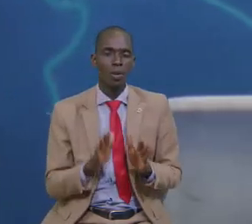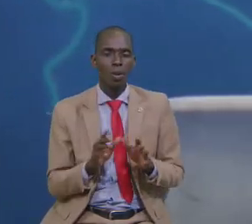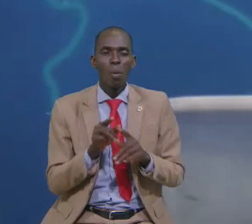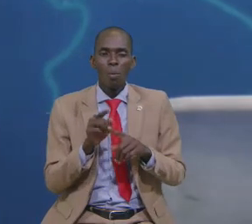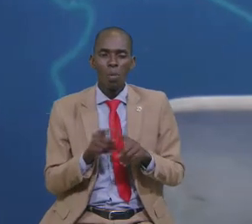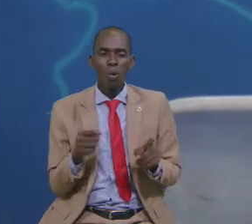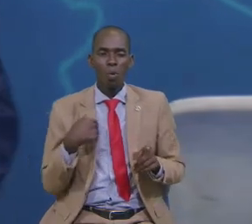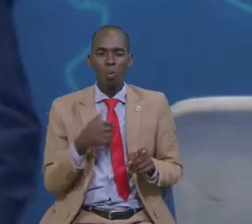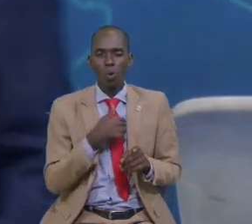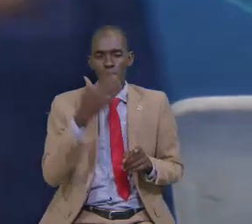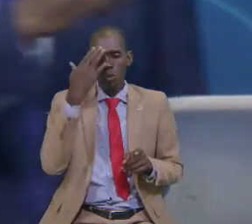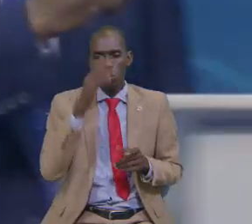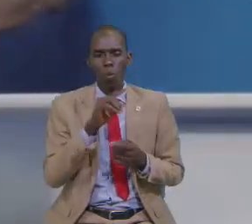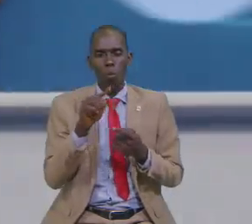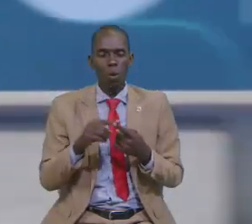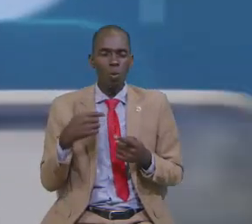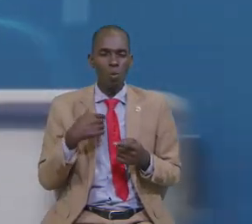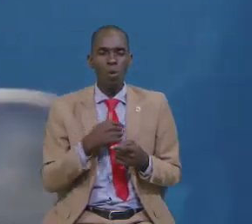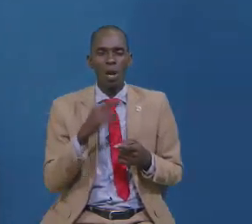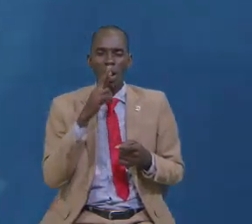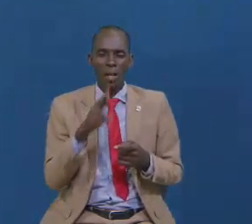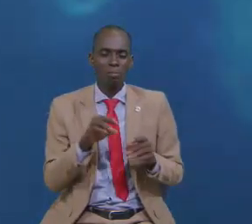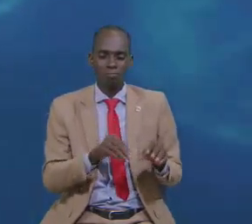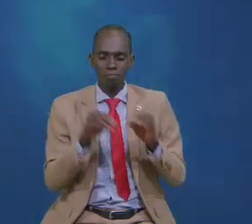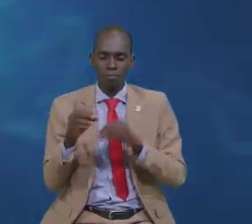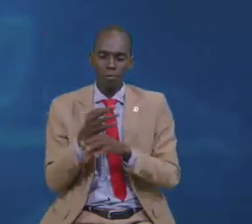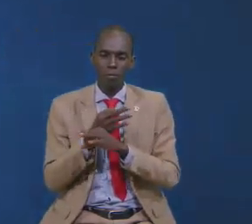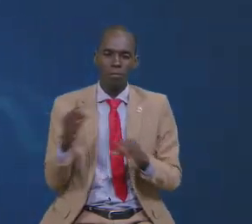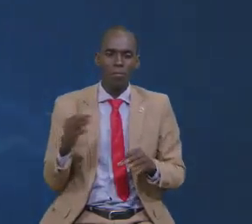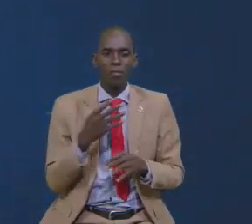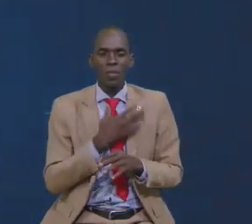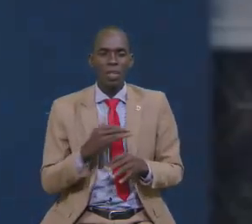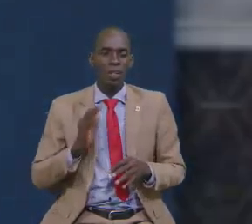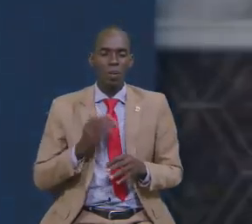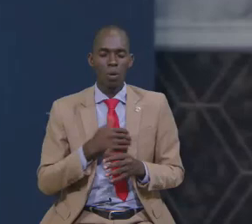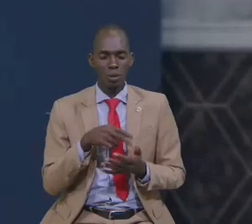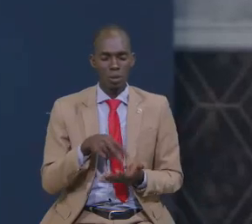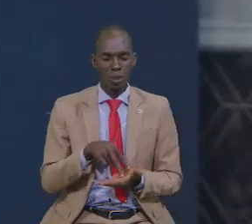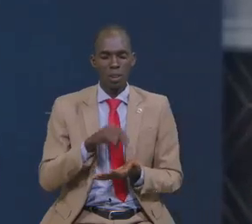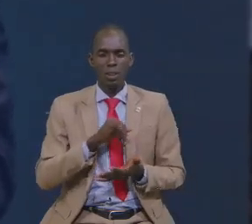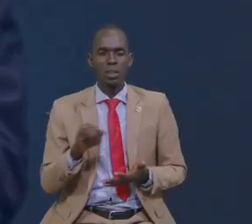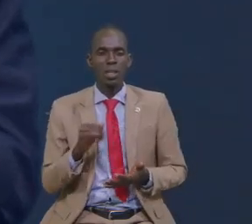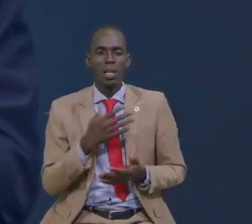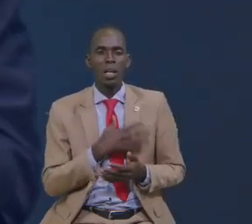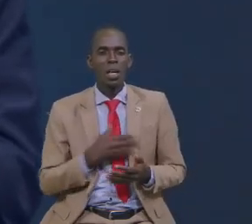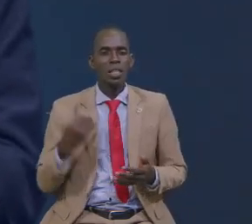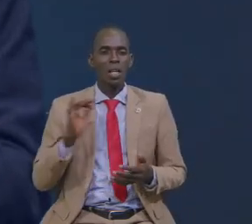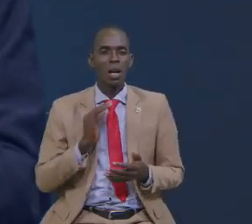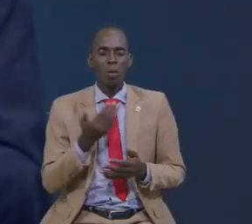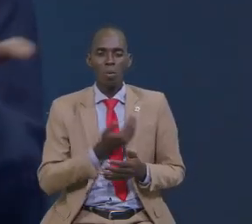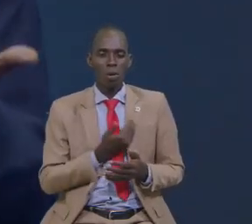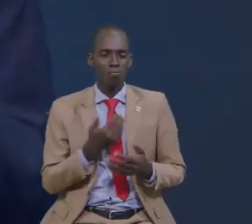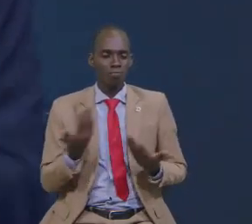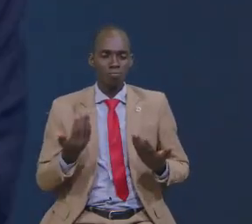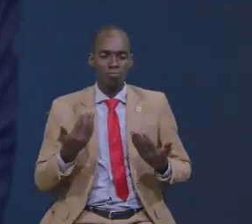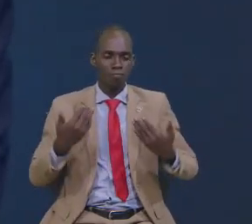we know we're set free on our walk and our standing and our posture and